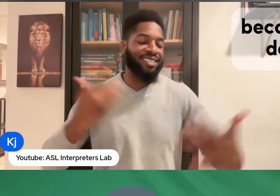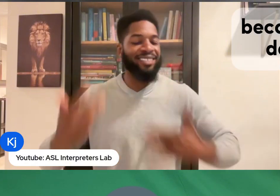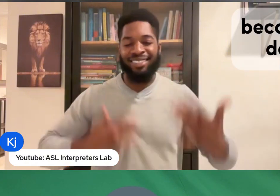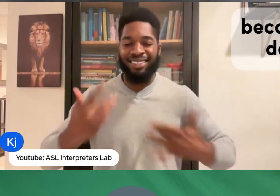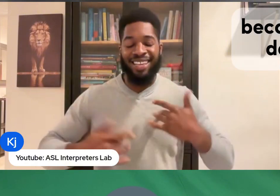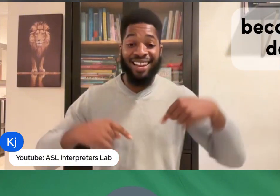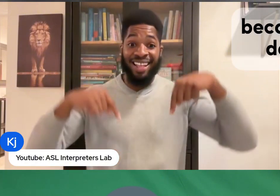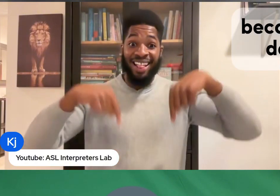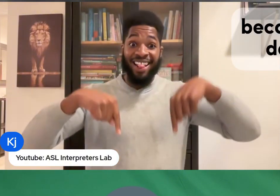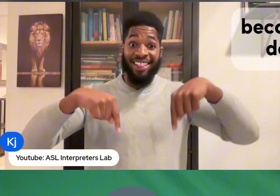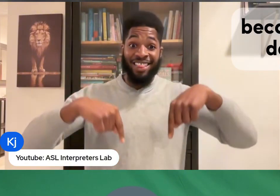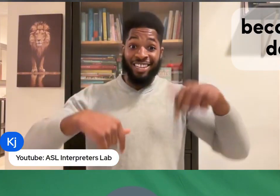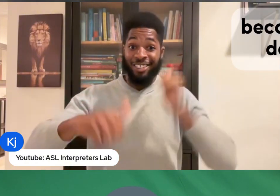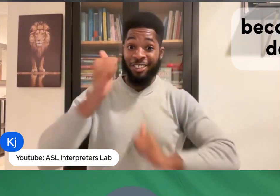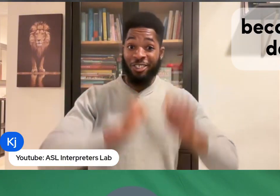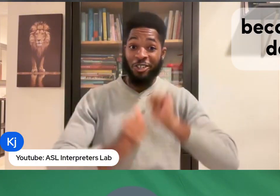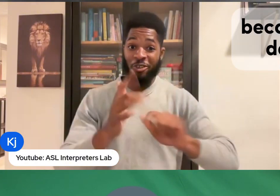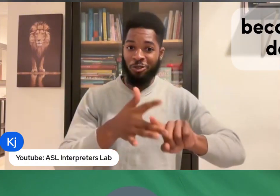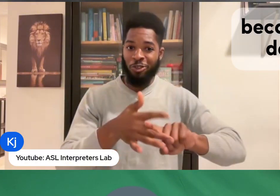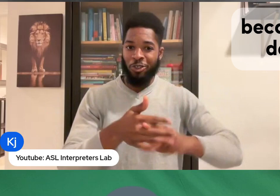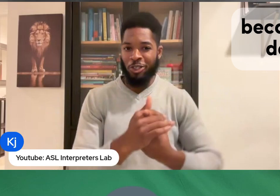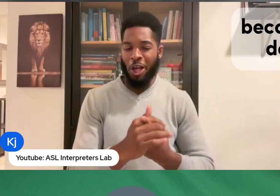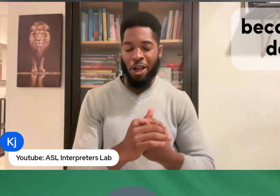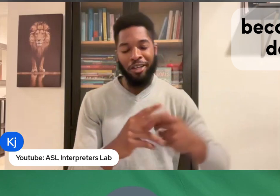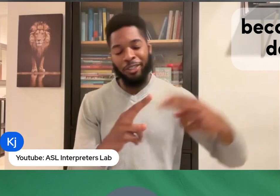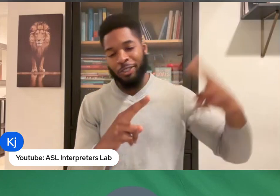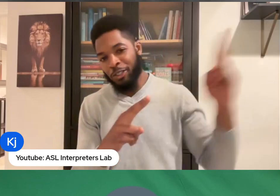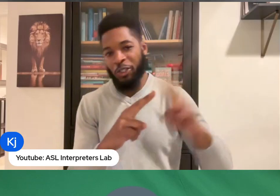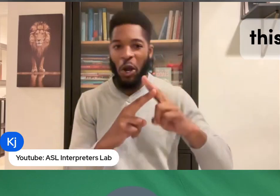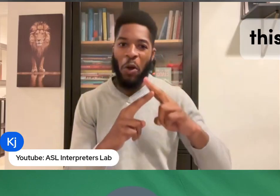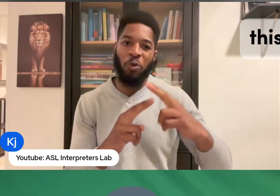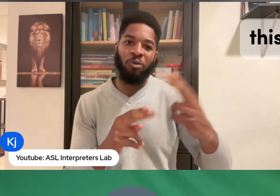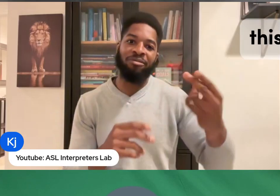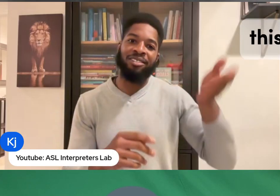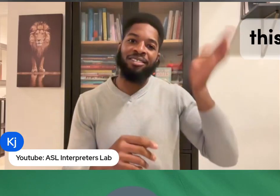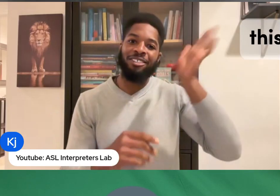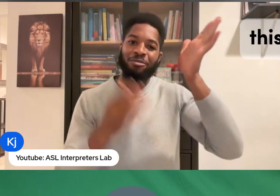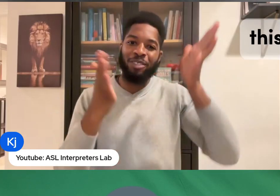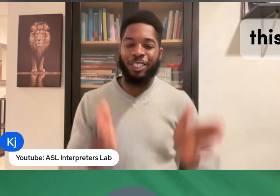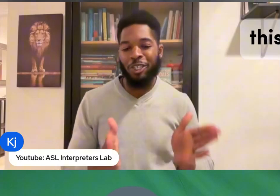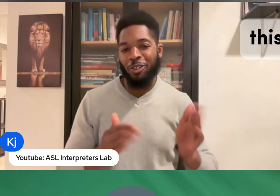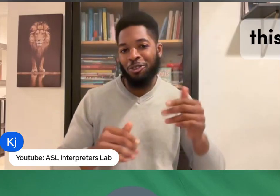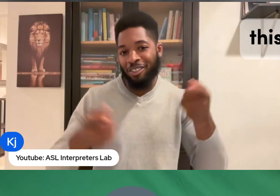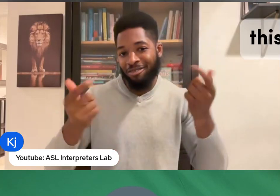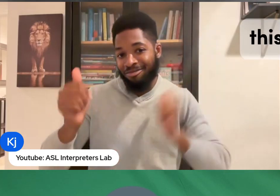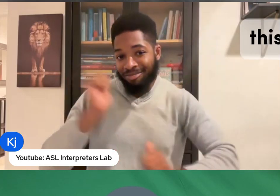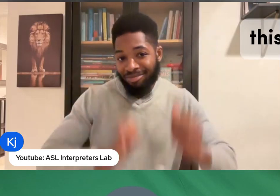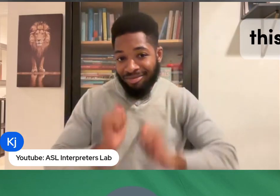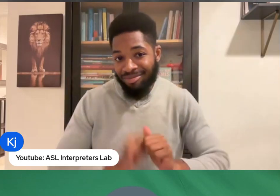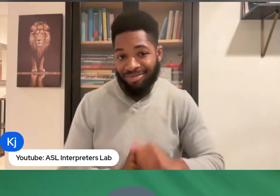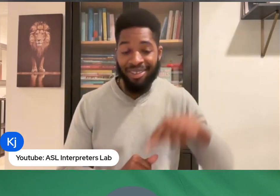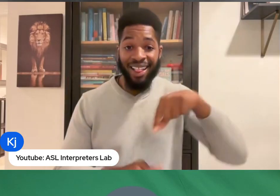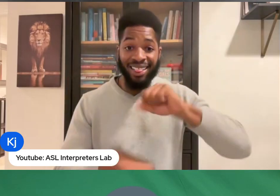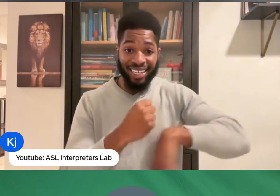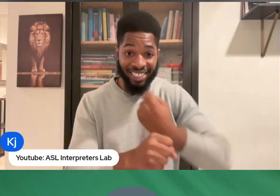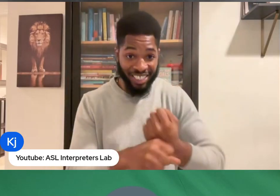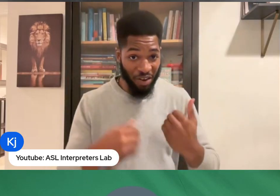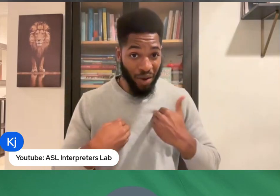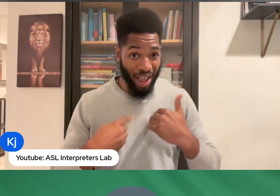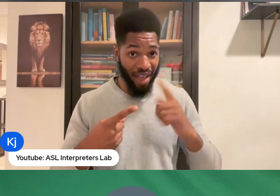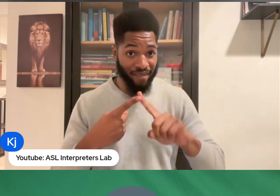kicks off our dope guest speaker series. This year, we will have authors,